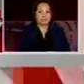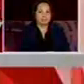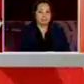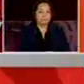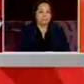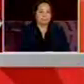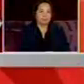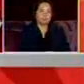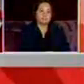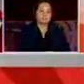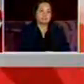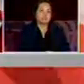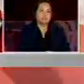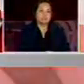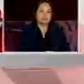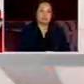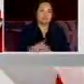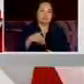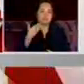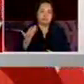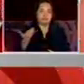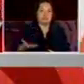The Honorable Senator Judge Soto.